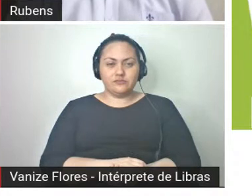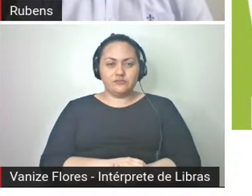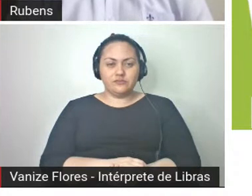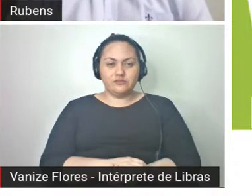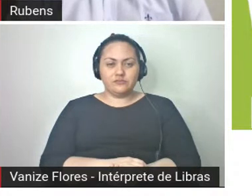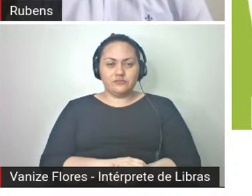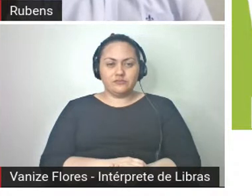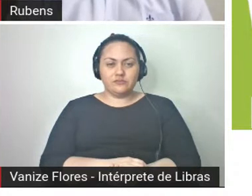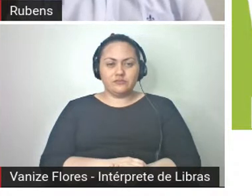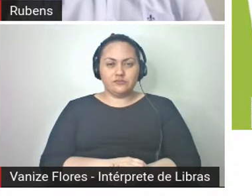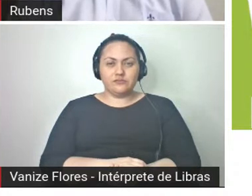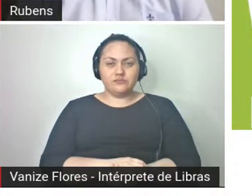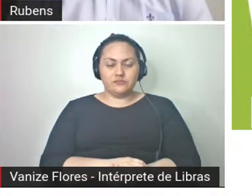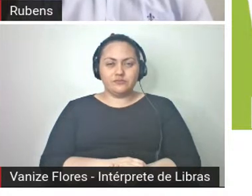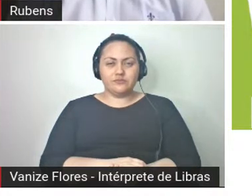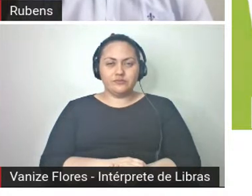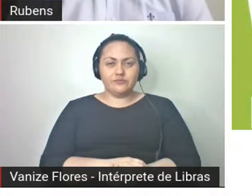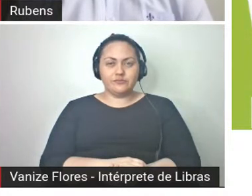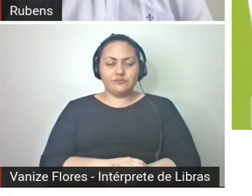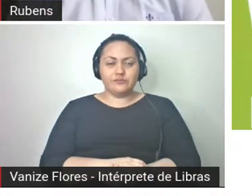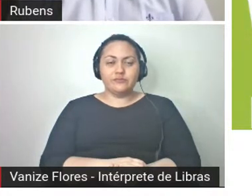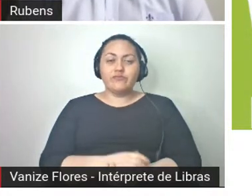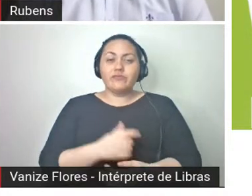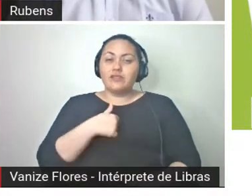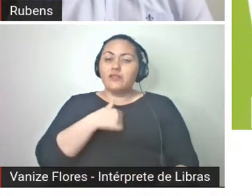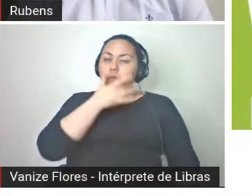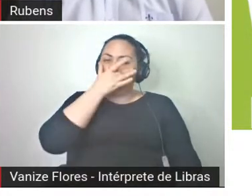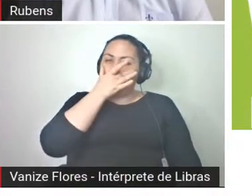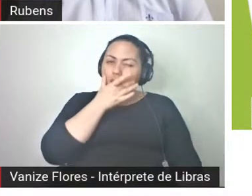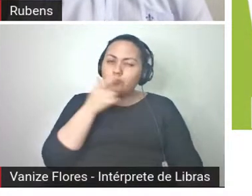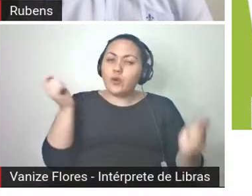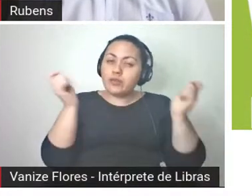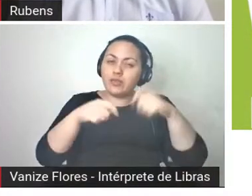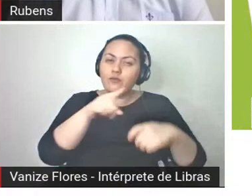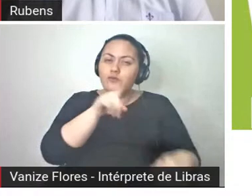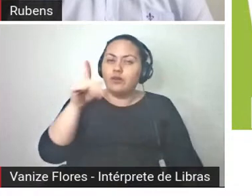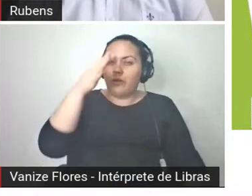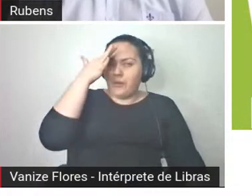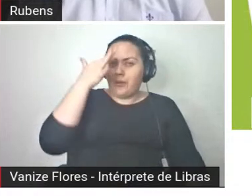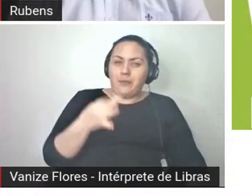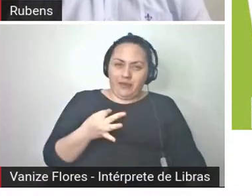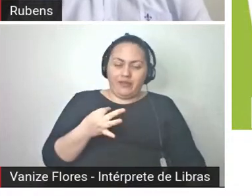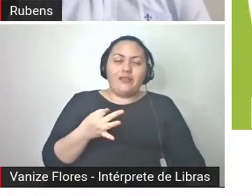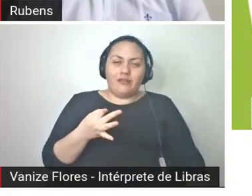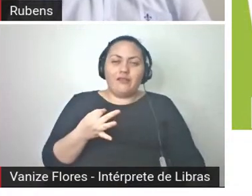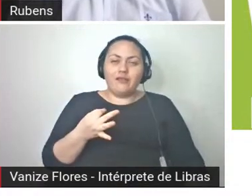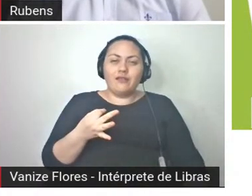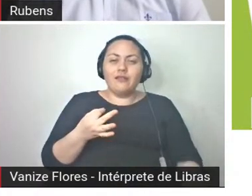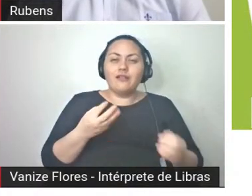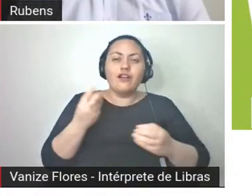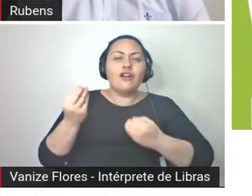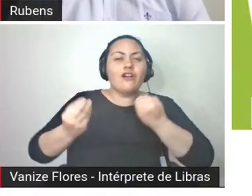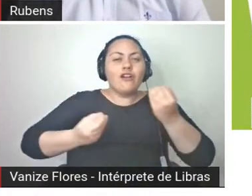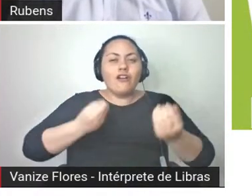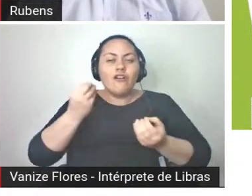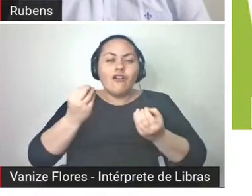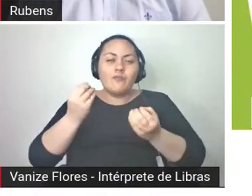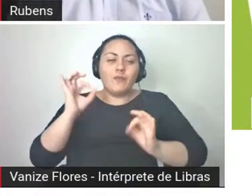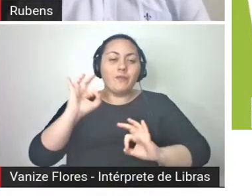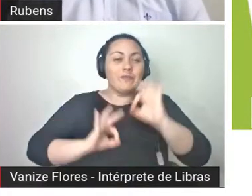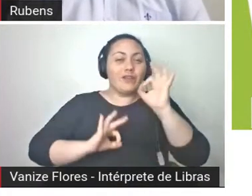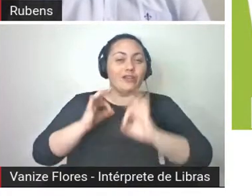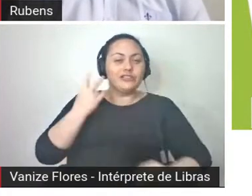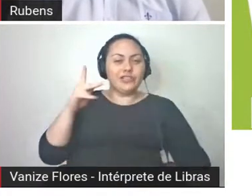to study. E isso eu acho que ajuda a entender um pouco o projeto do professor